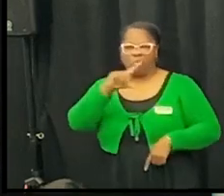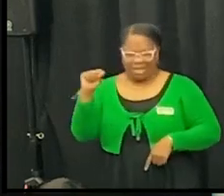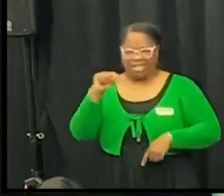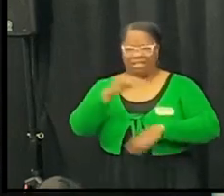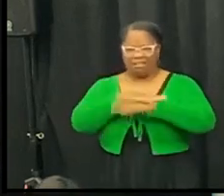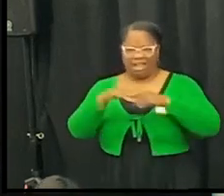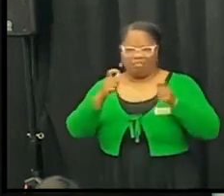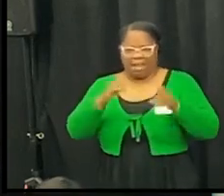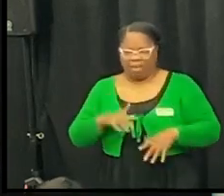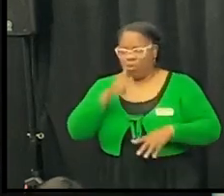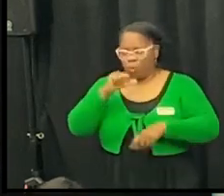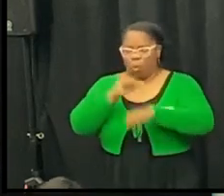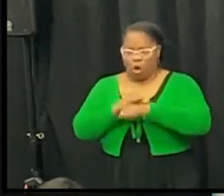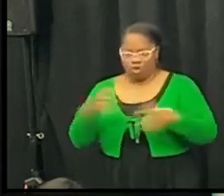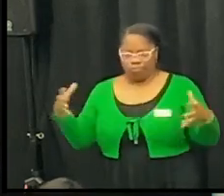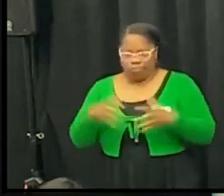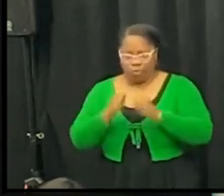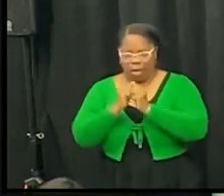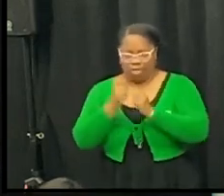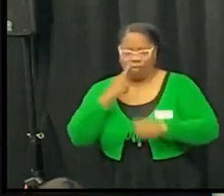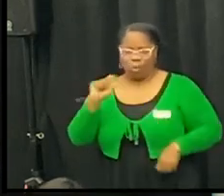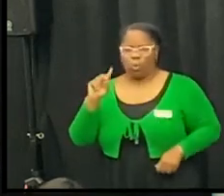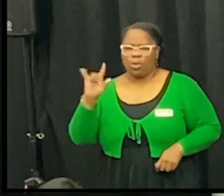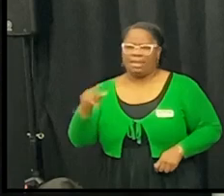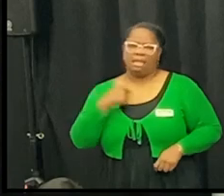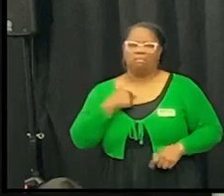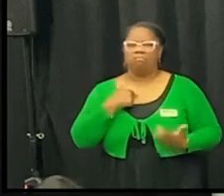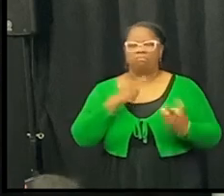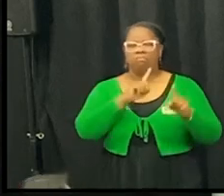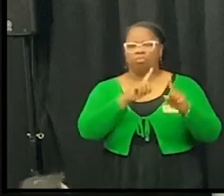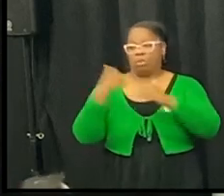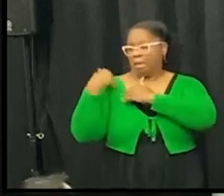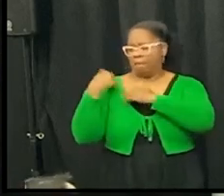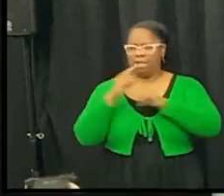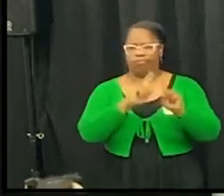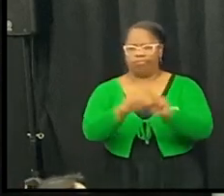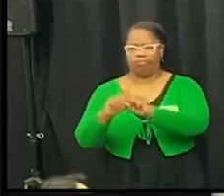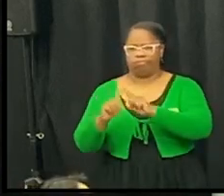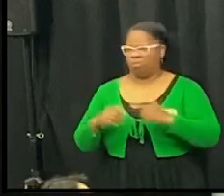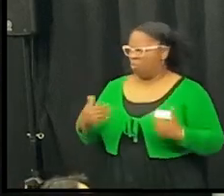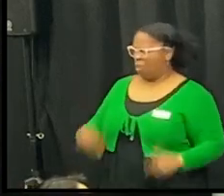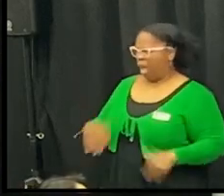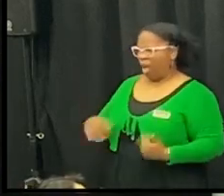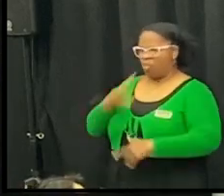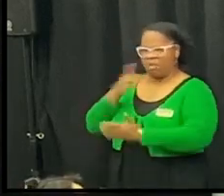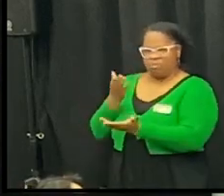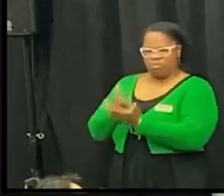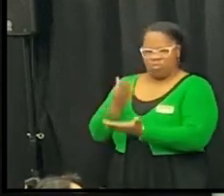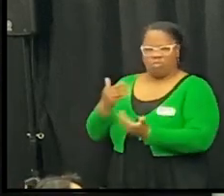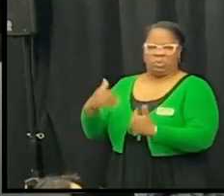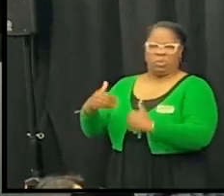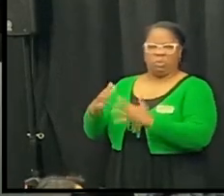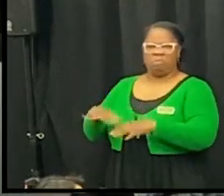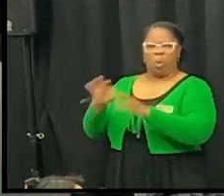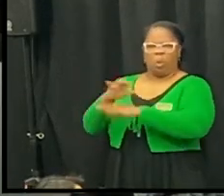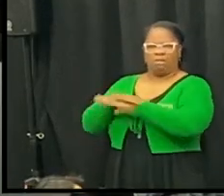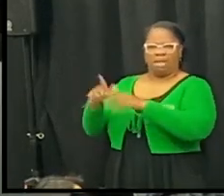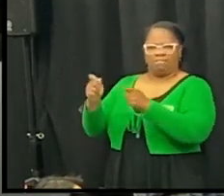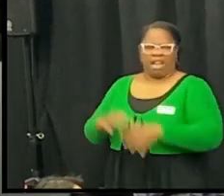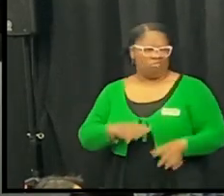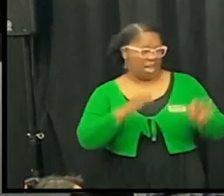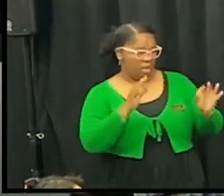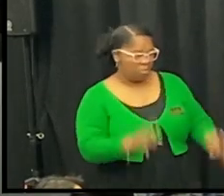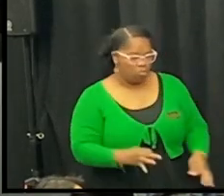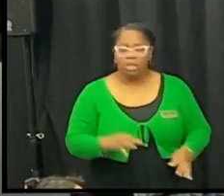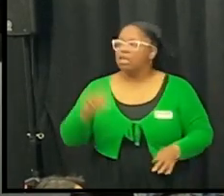who work on the Tonys, so we all have very different responsibilities. That just shows you something, how important stage managers are. Absolutely. They need